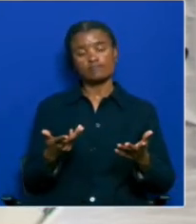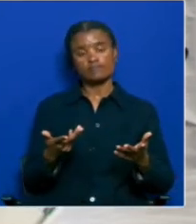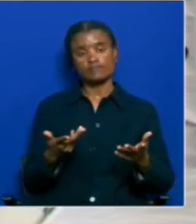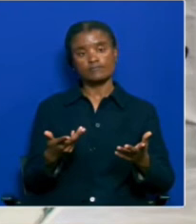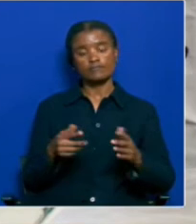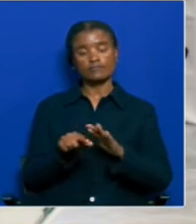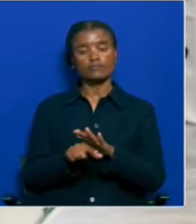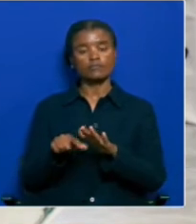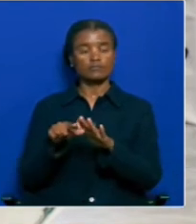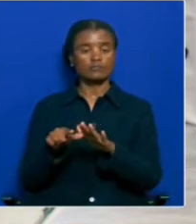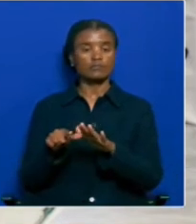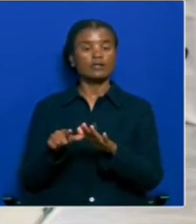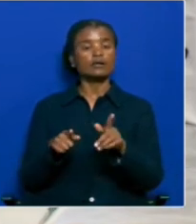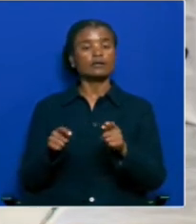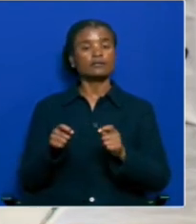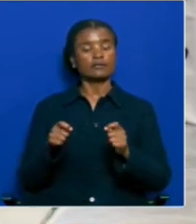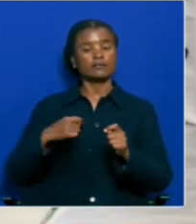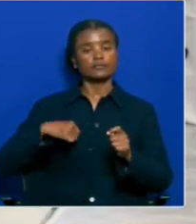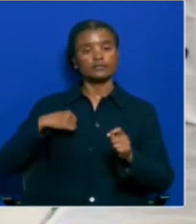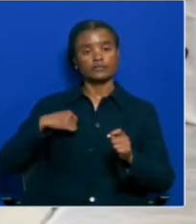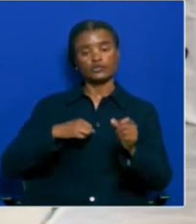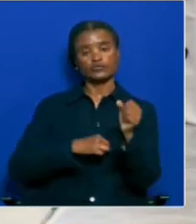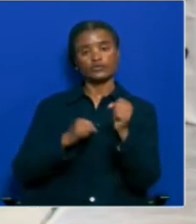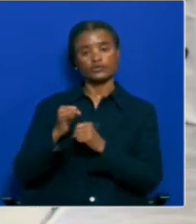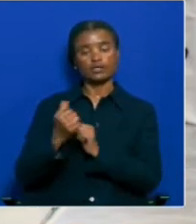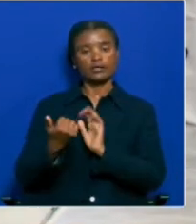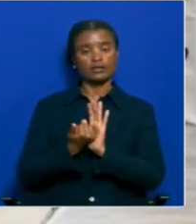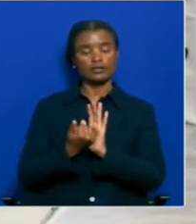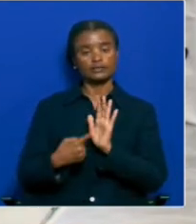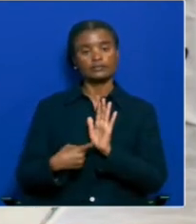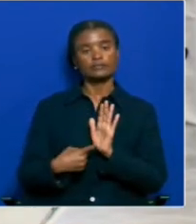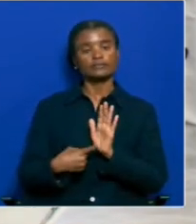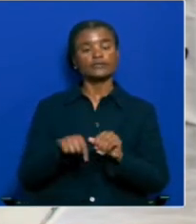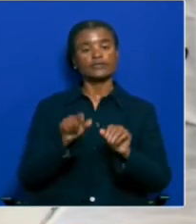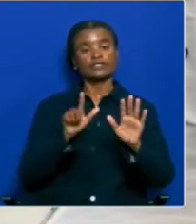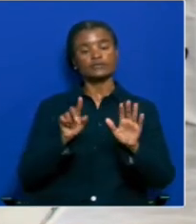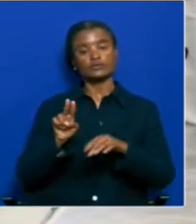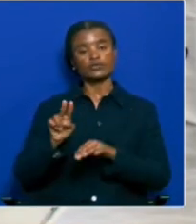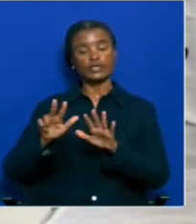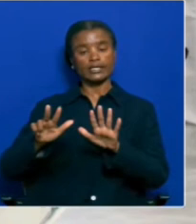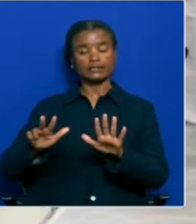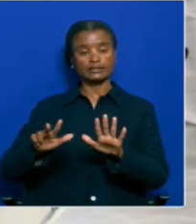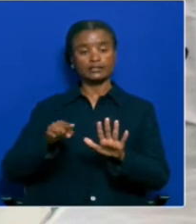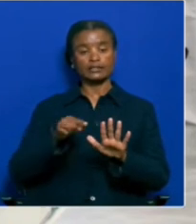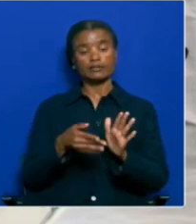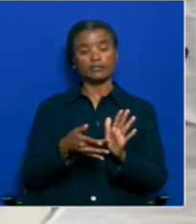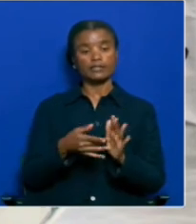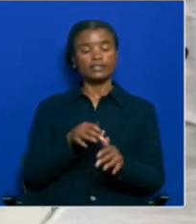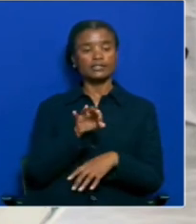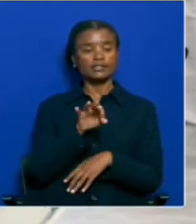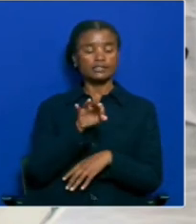Municipal Structures Act. At 728, staying at page 403, it says parties